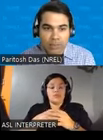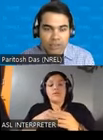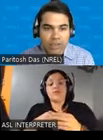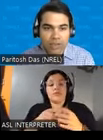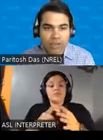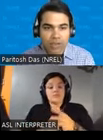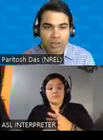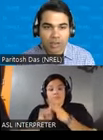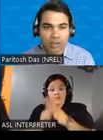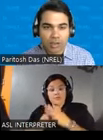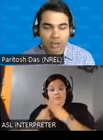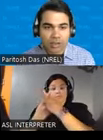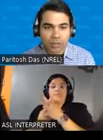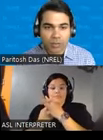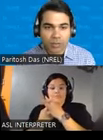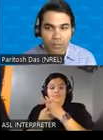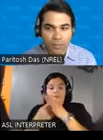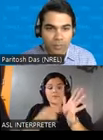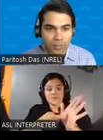Next slide, please.